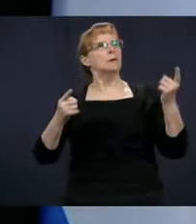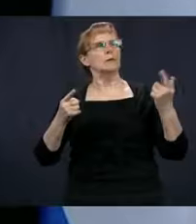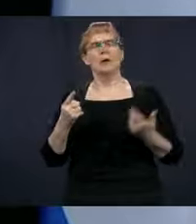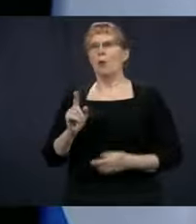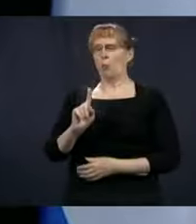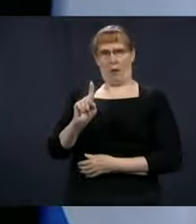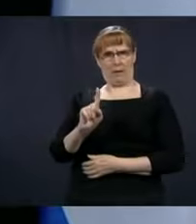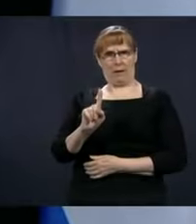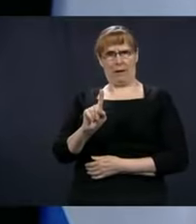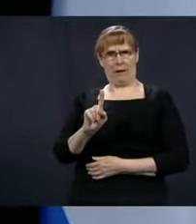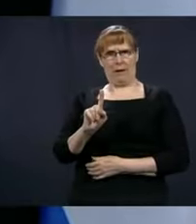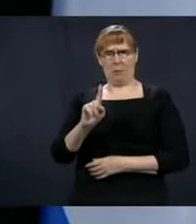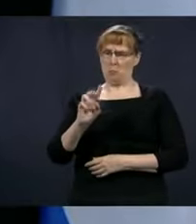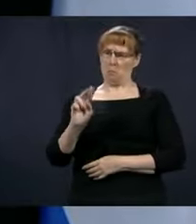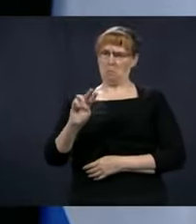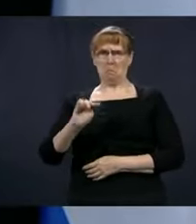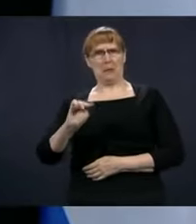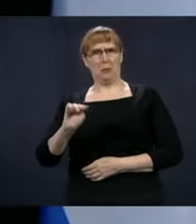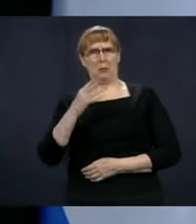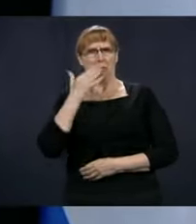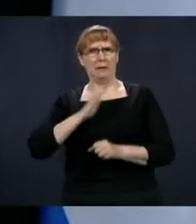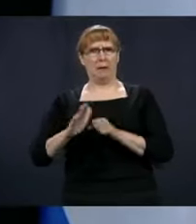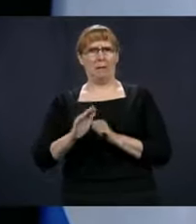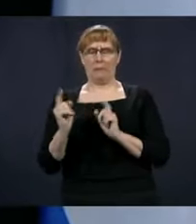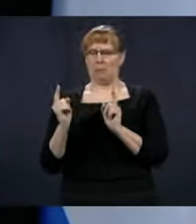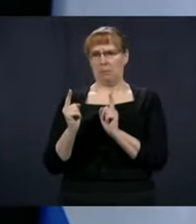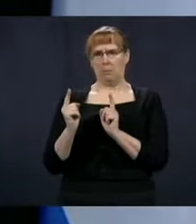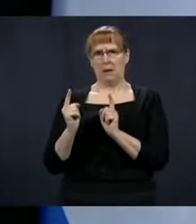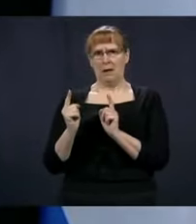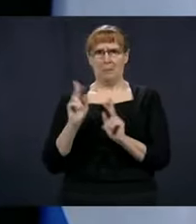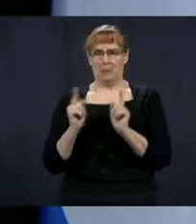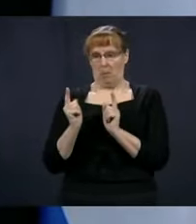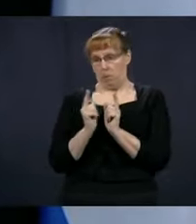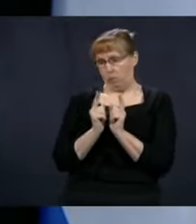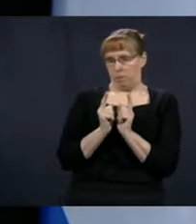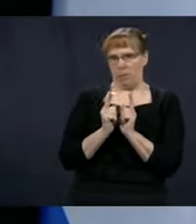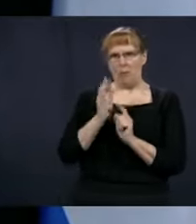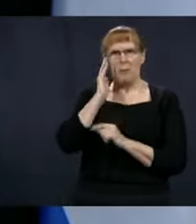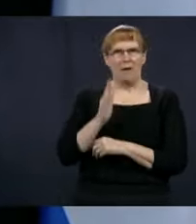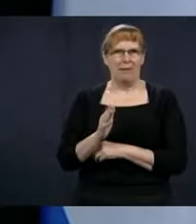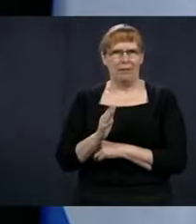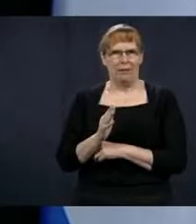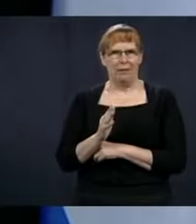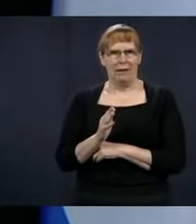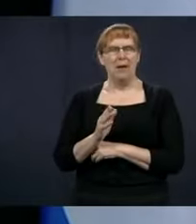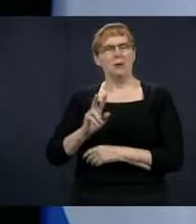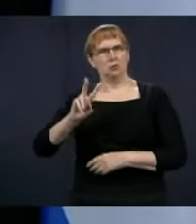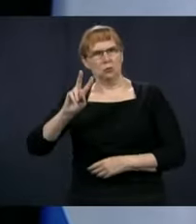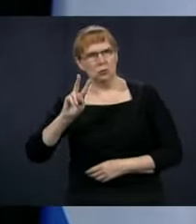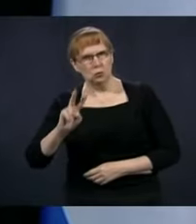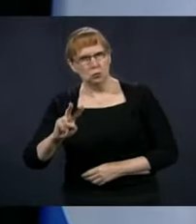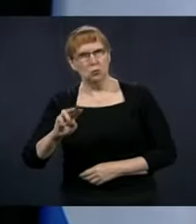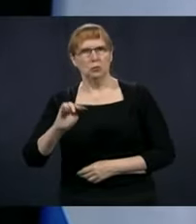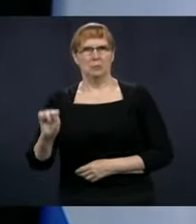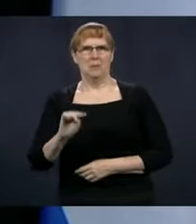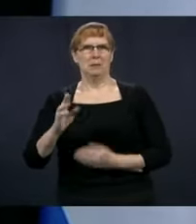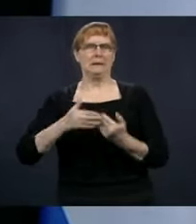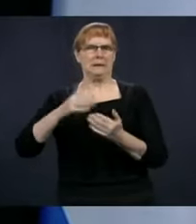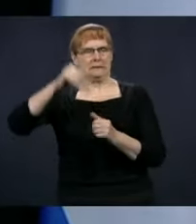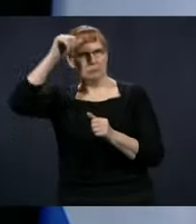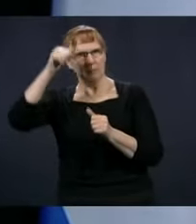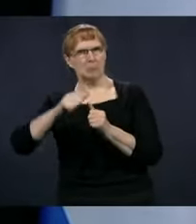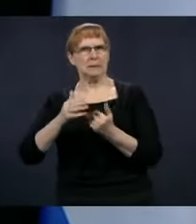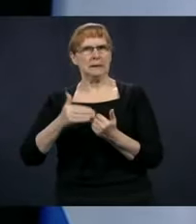15 inches, or it's why we did it. We're going to evaluate that. We're going to evaluate also